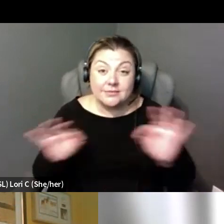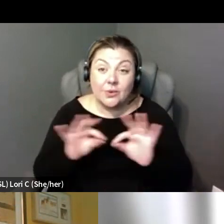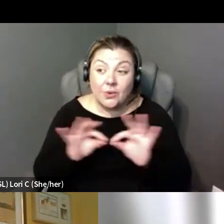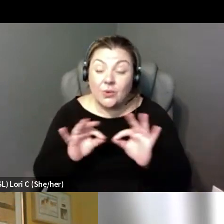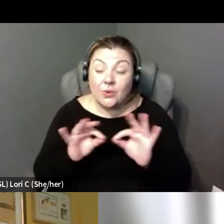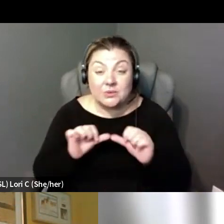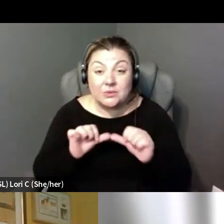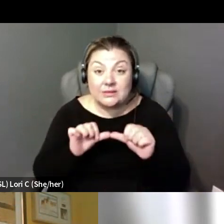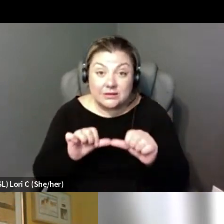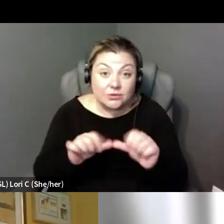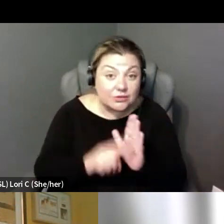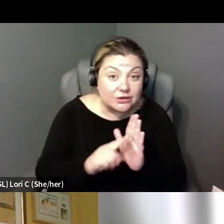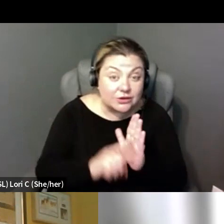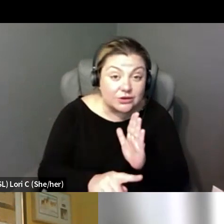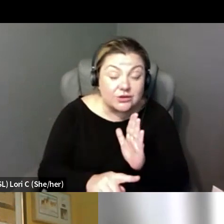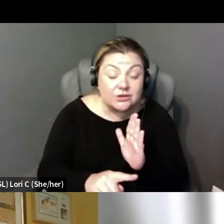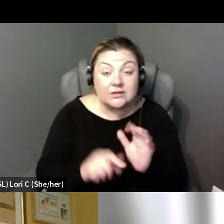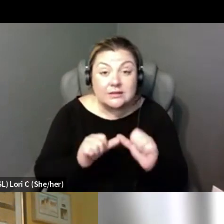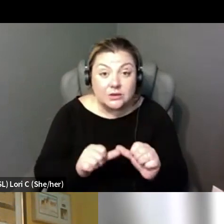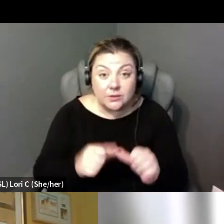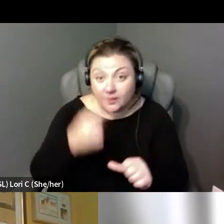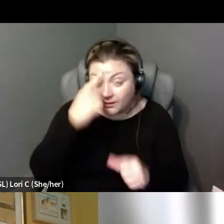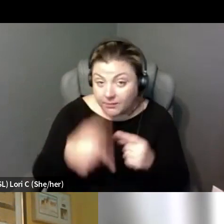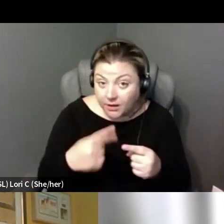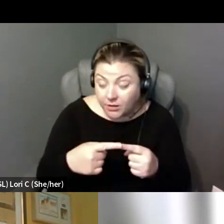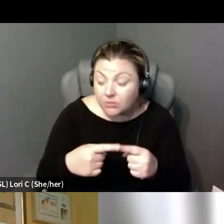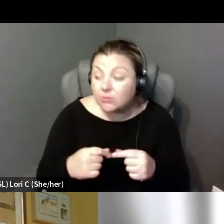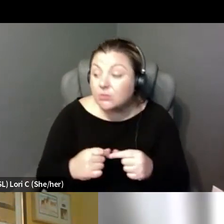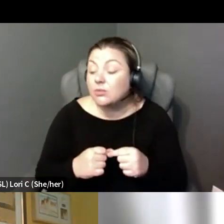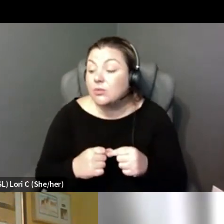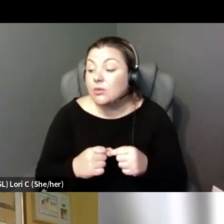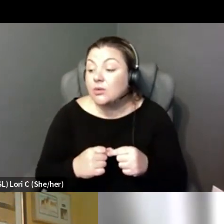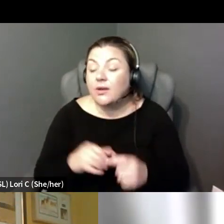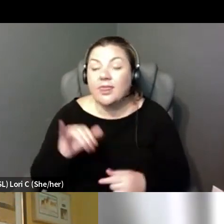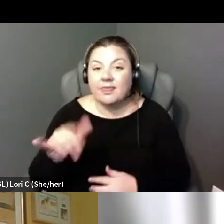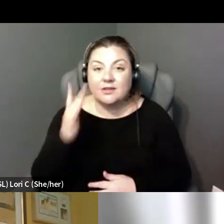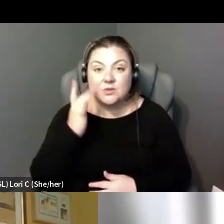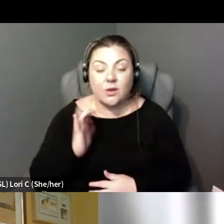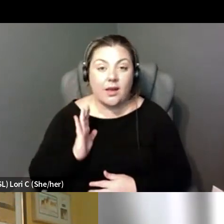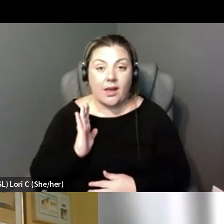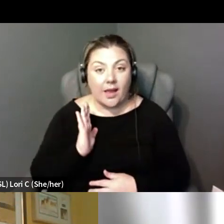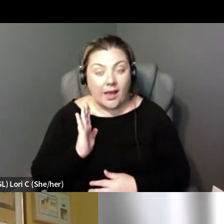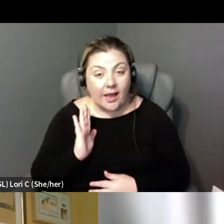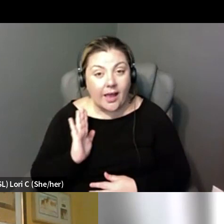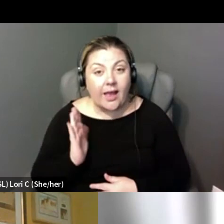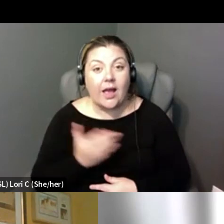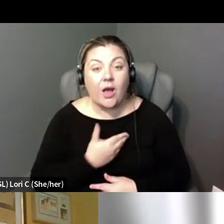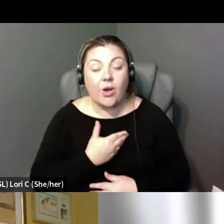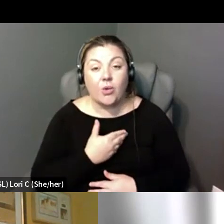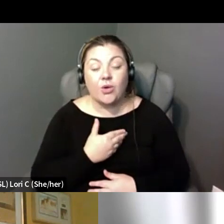I think, be mindful of, and part of why our framework is quite